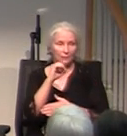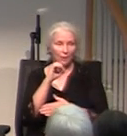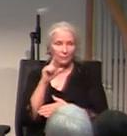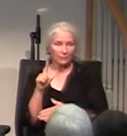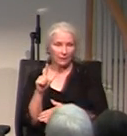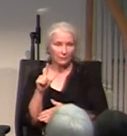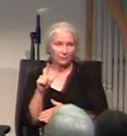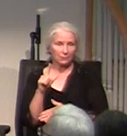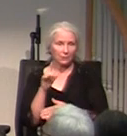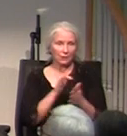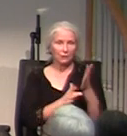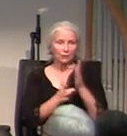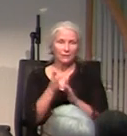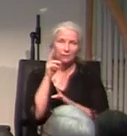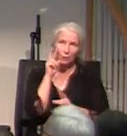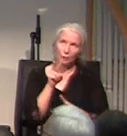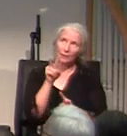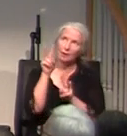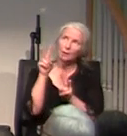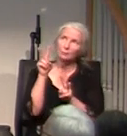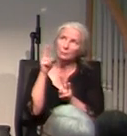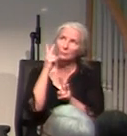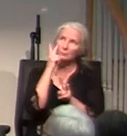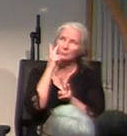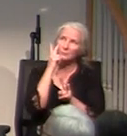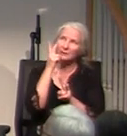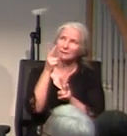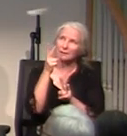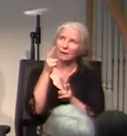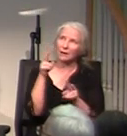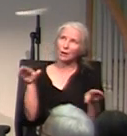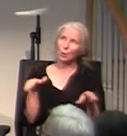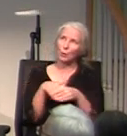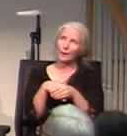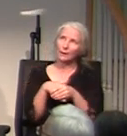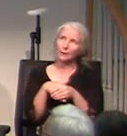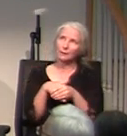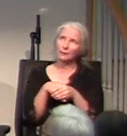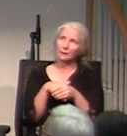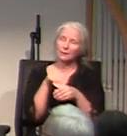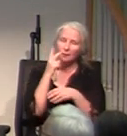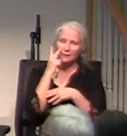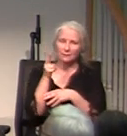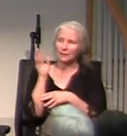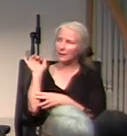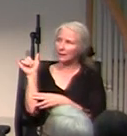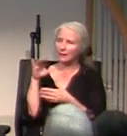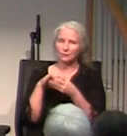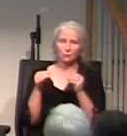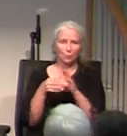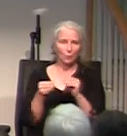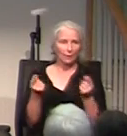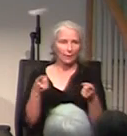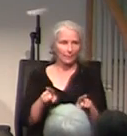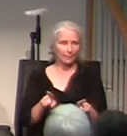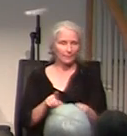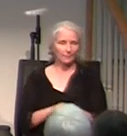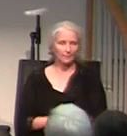and he's seeing a wedding and he's seeing this story unfold, is the way Ellen White tells it.